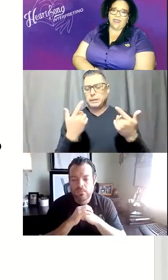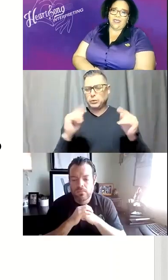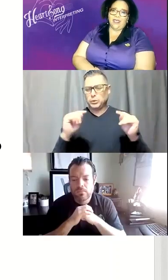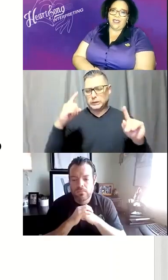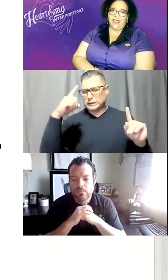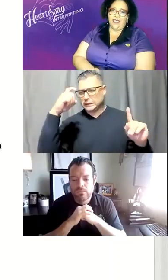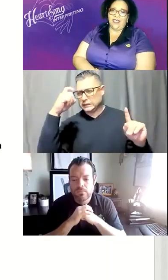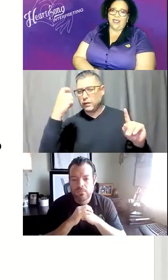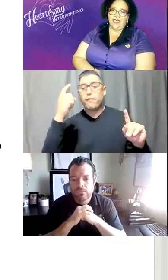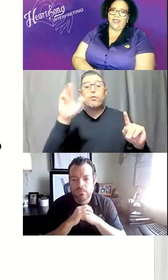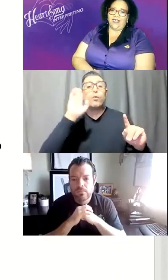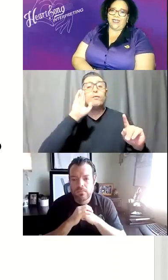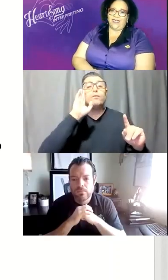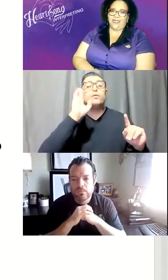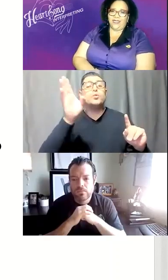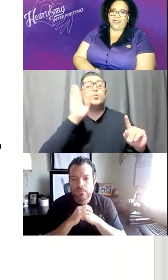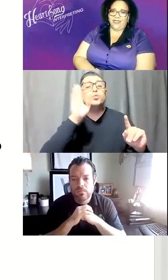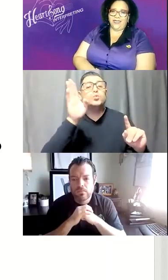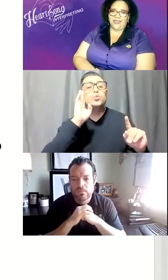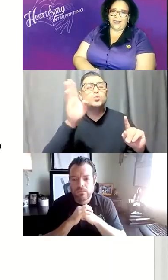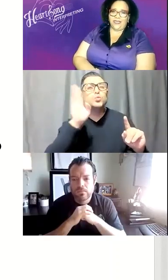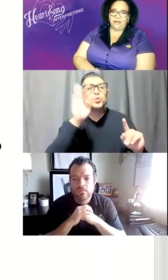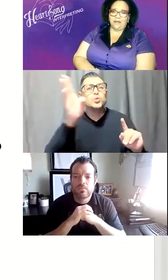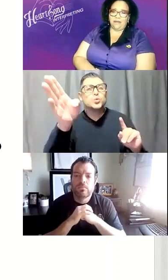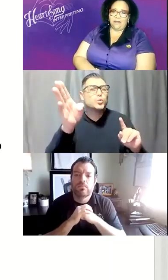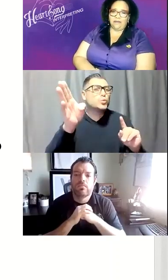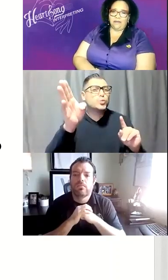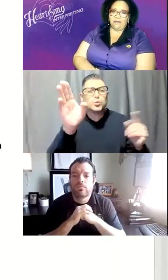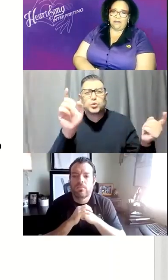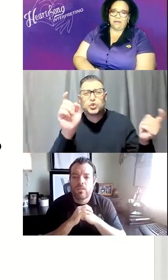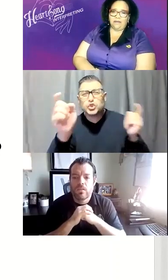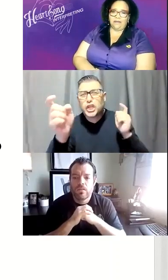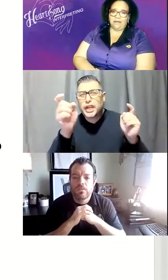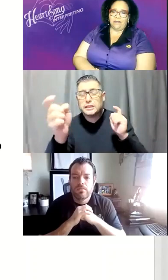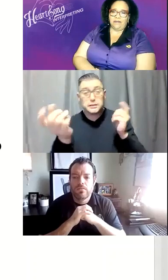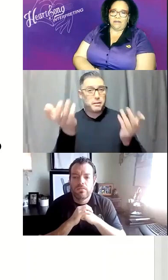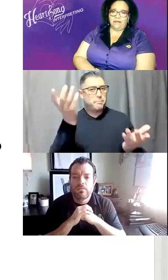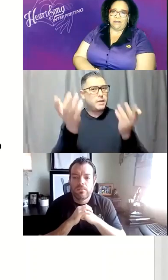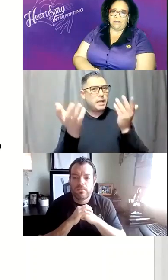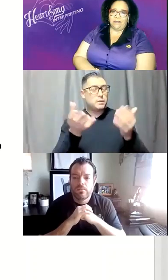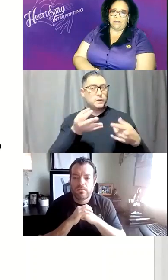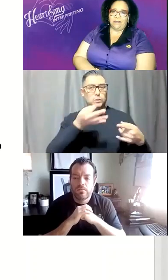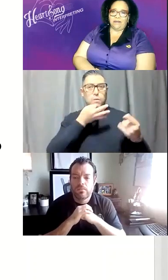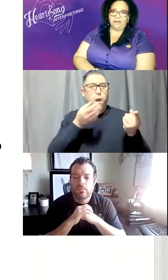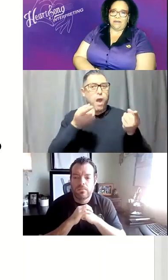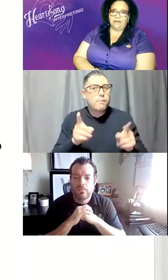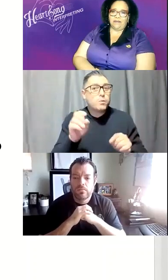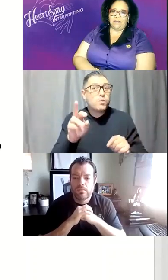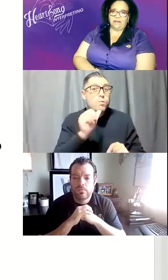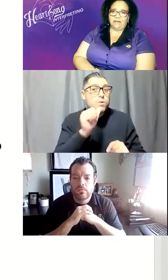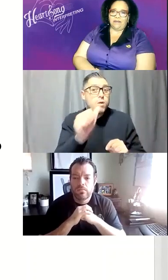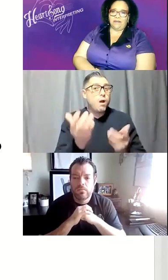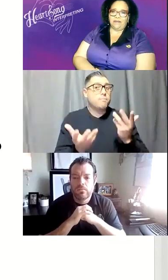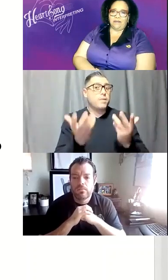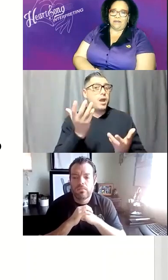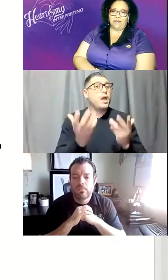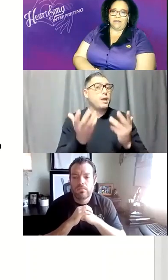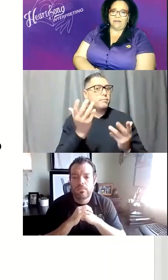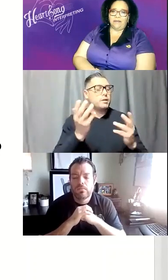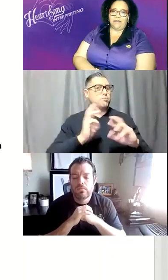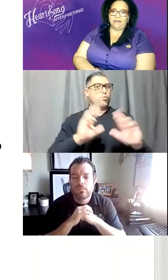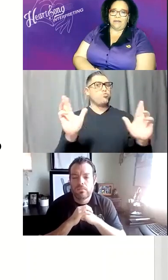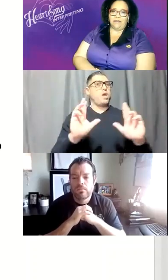for the future and to see if there's any kind of changes that might be up and coming, and so that we might be better prepared